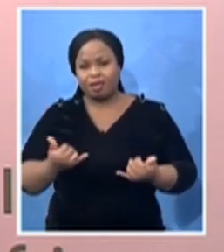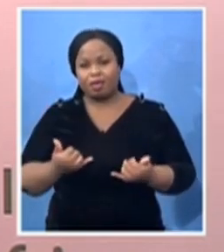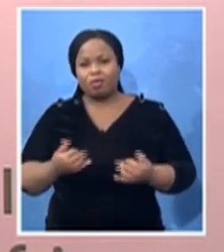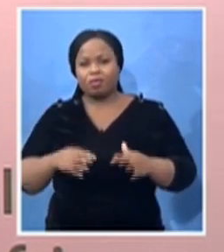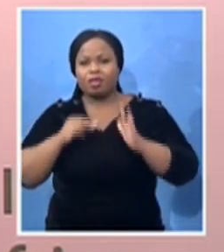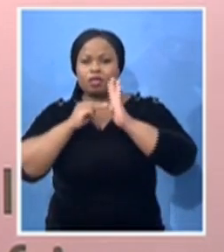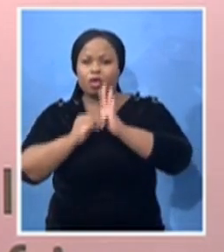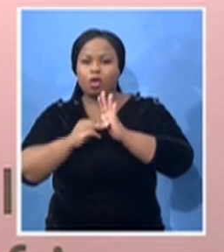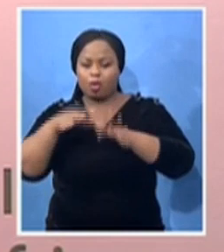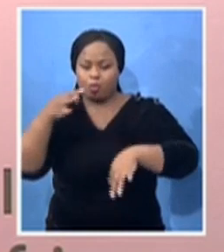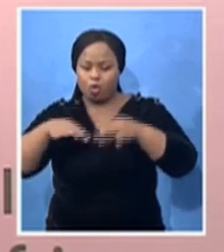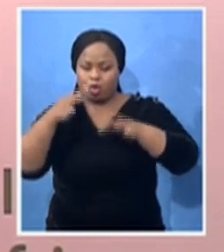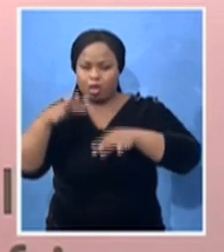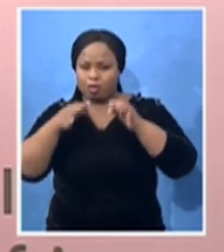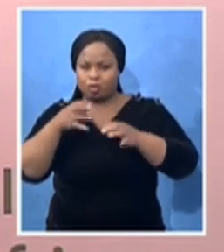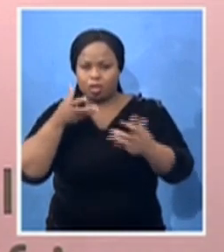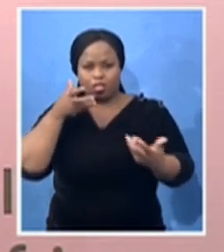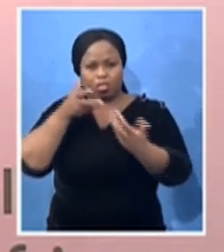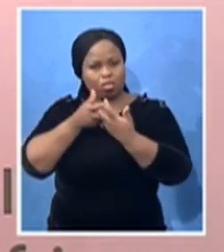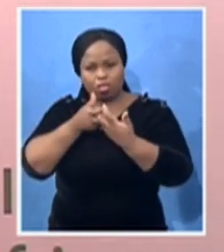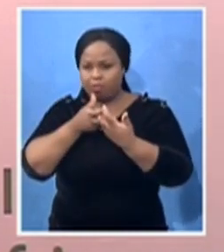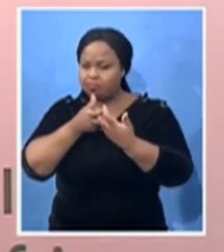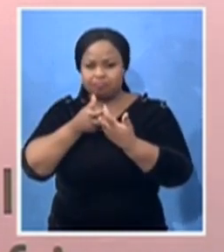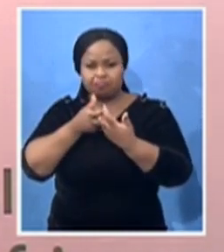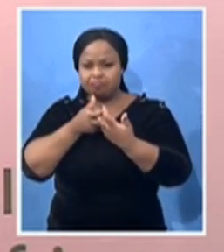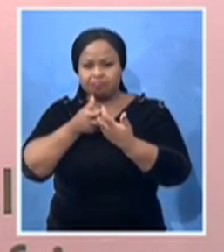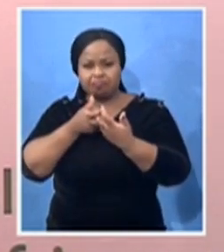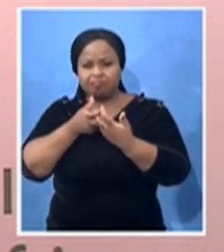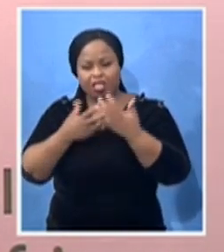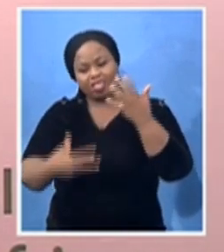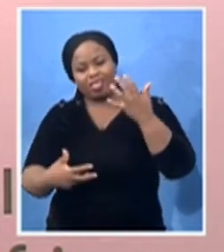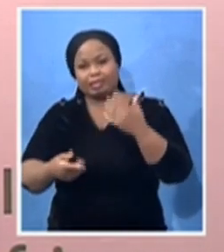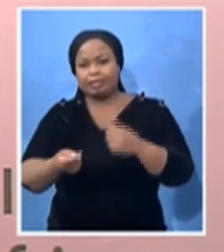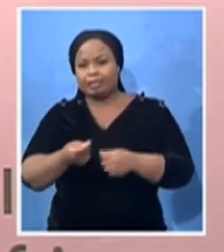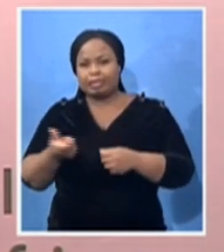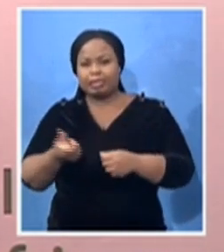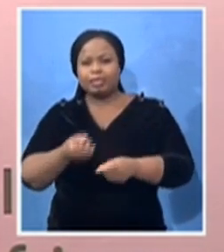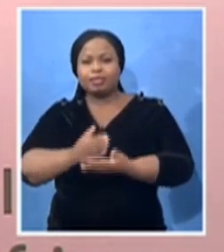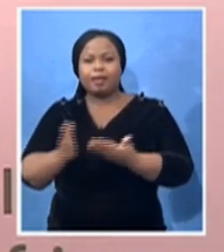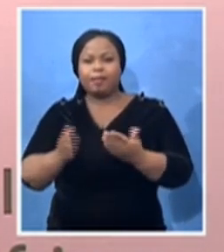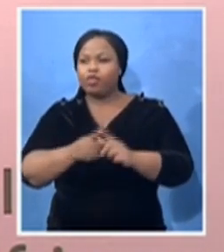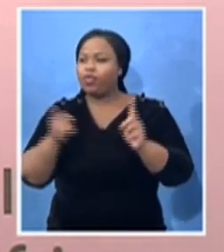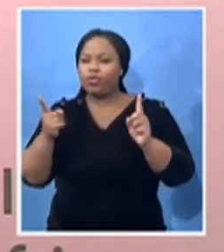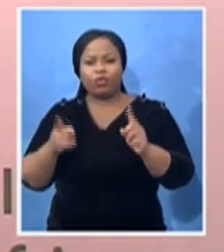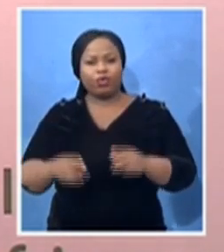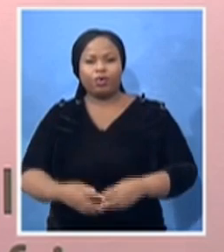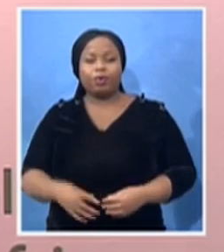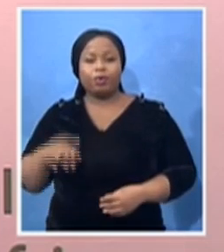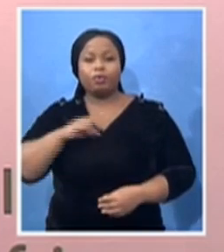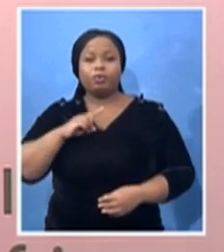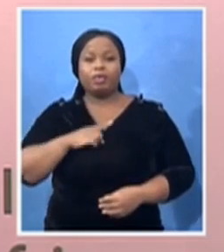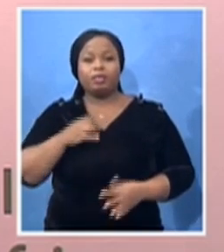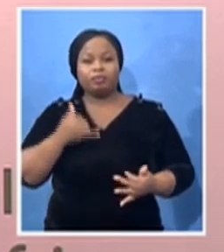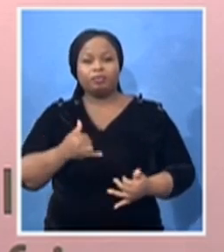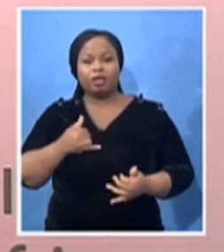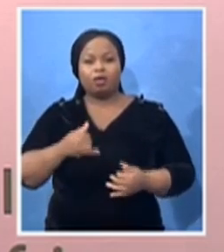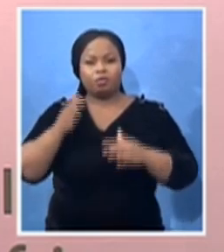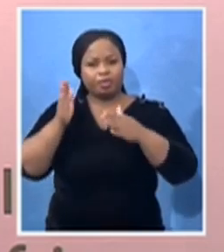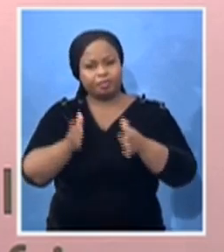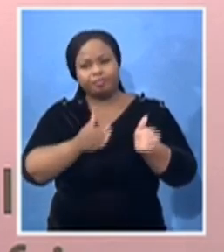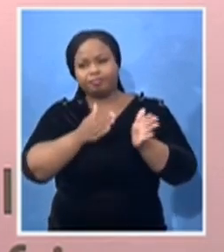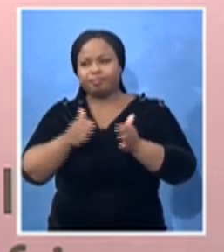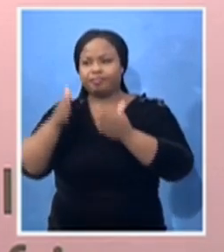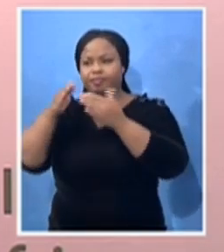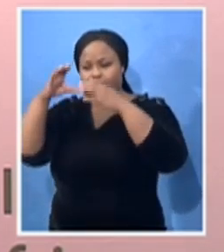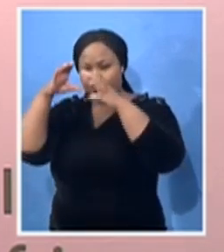at the time, because now we've got to focus on the Western Cape as where the epicenter of